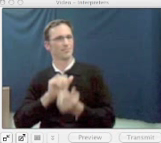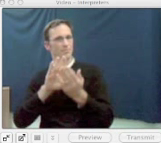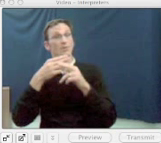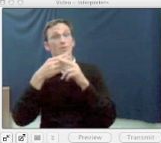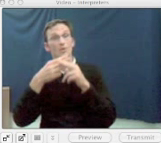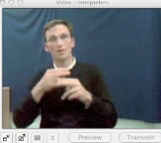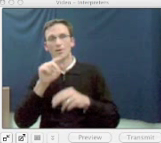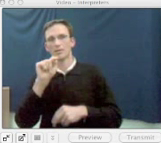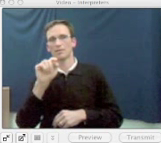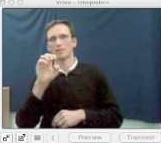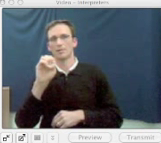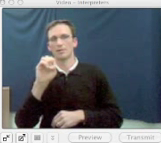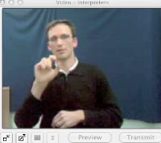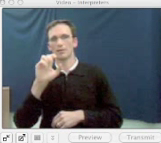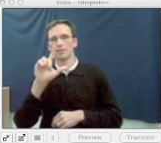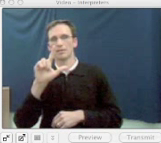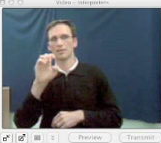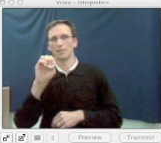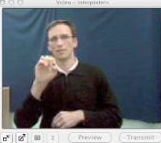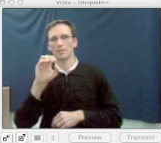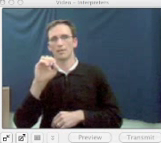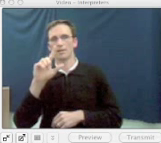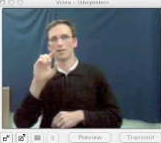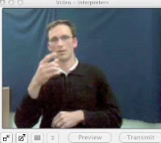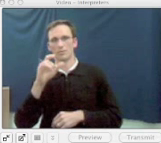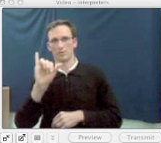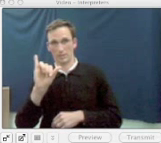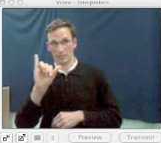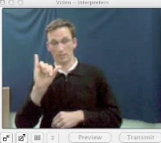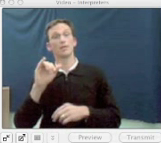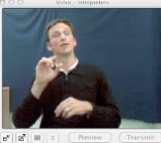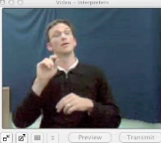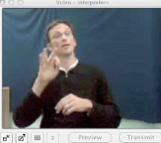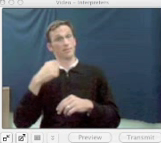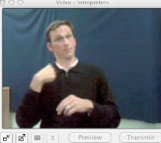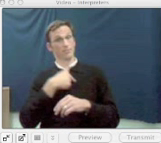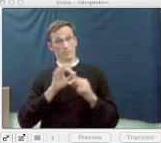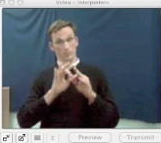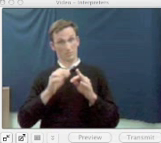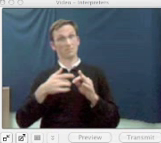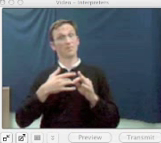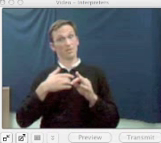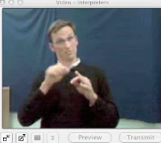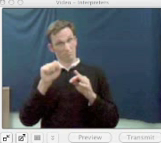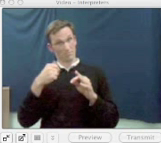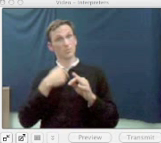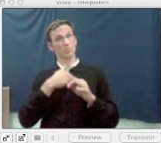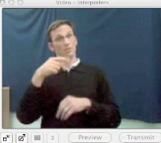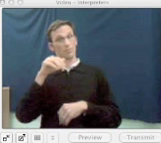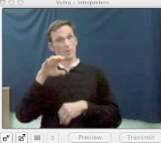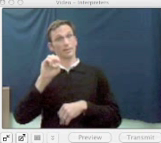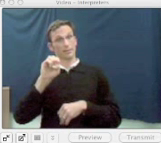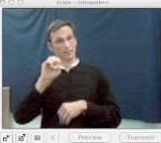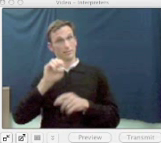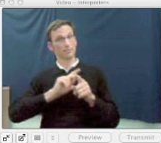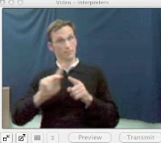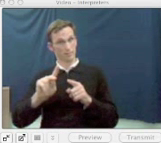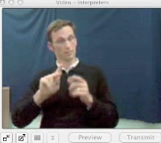which would be our challenge as a profession if we were to embrace a practice profession, is that we would